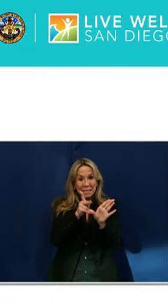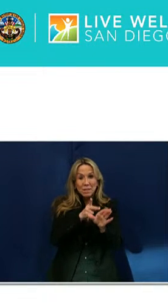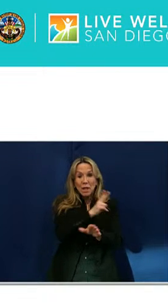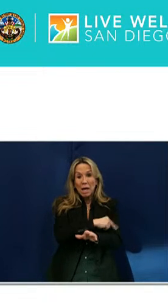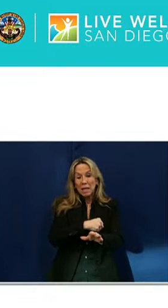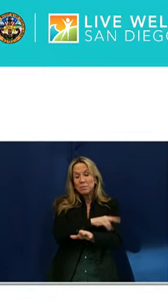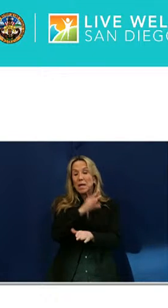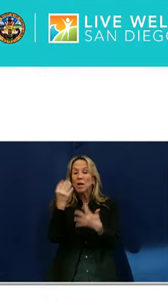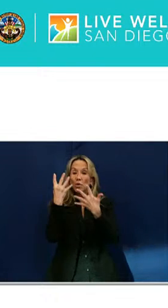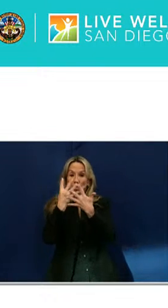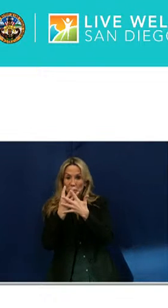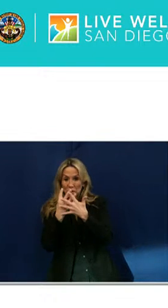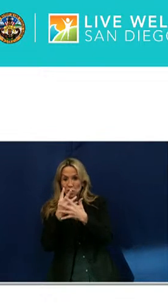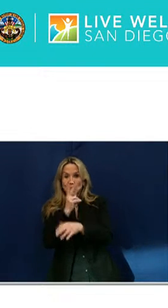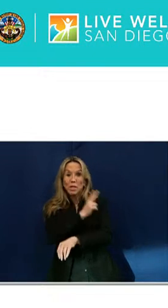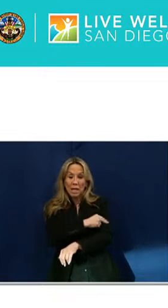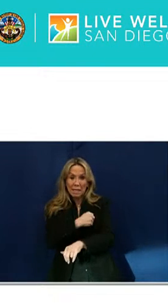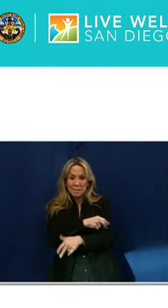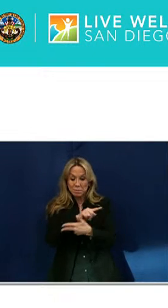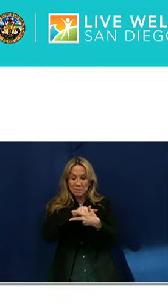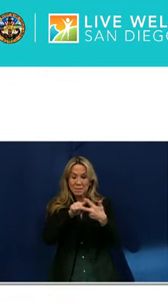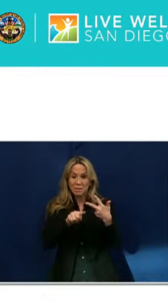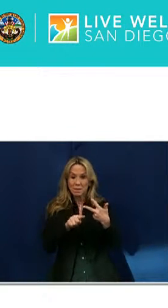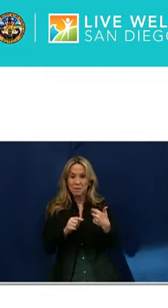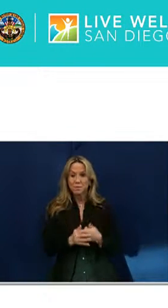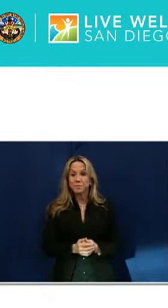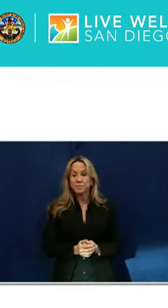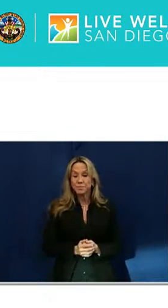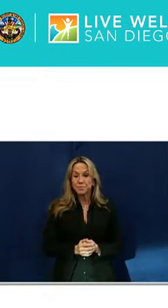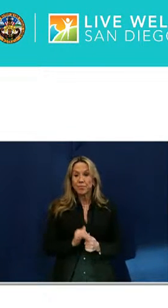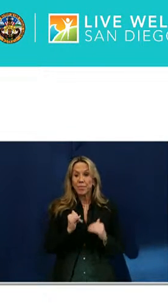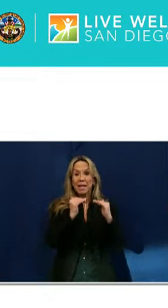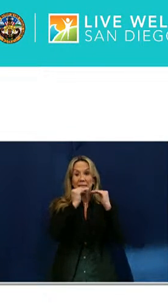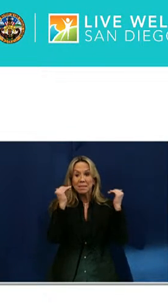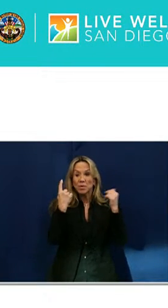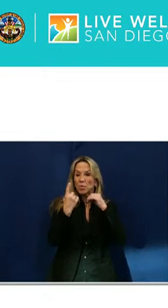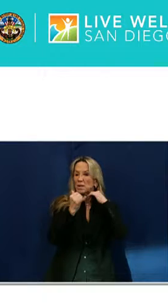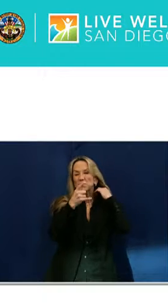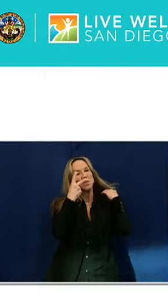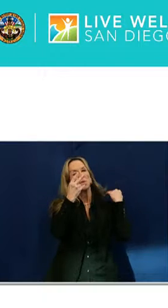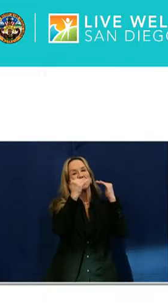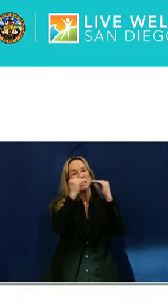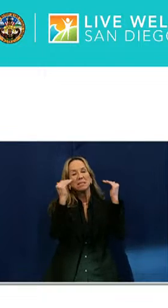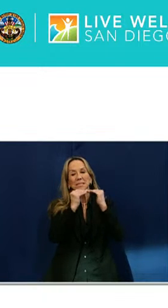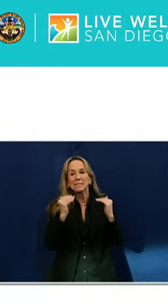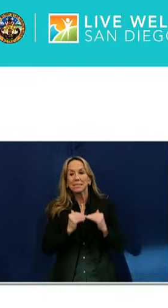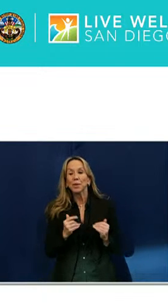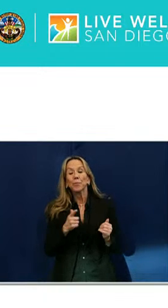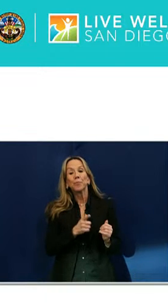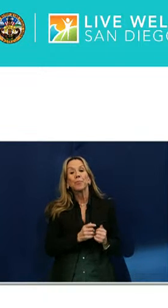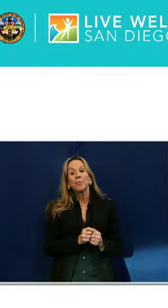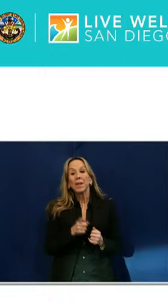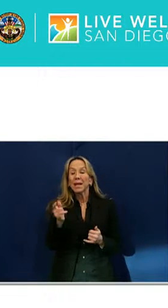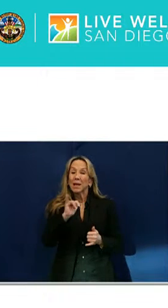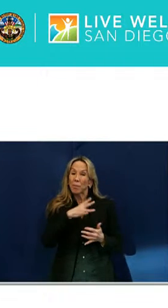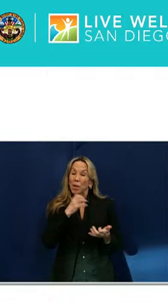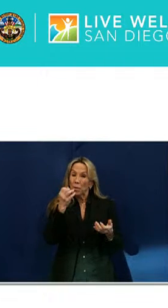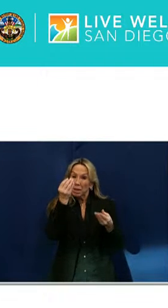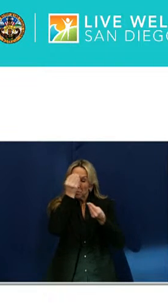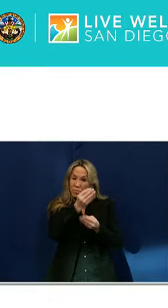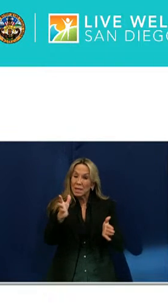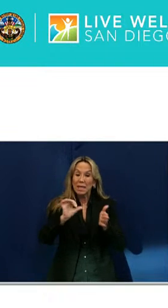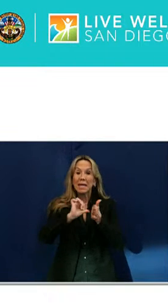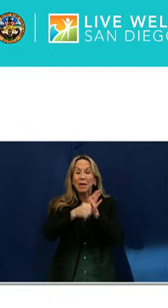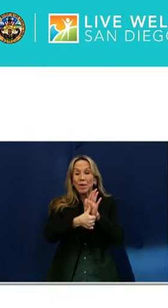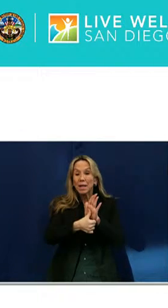facility hospitals. Going to the next slide, I just want to emphasize that California will be